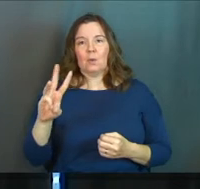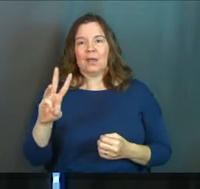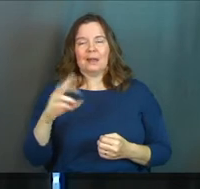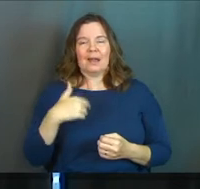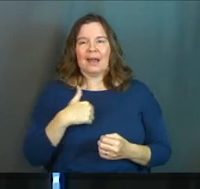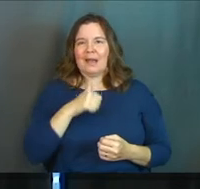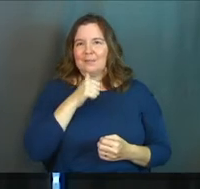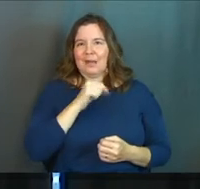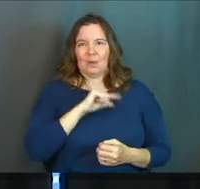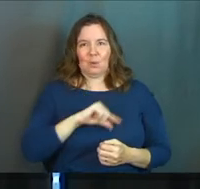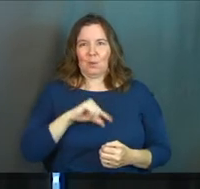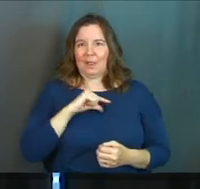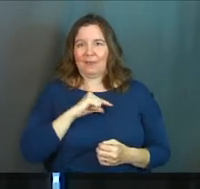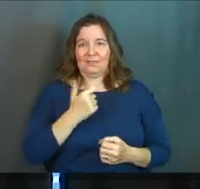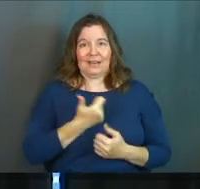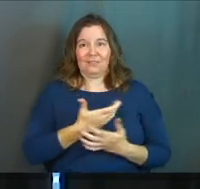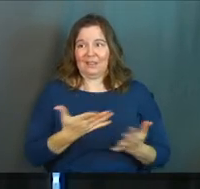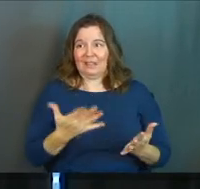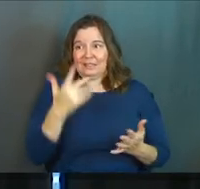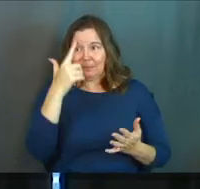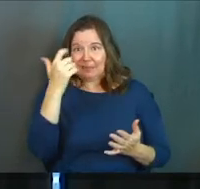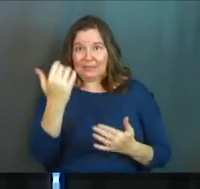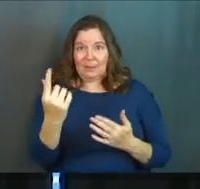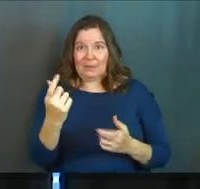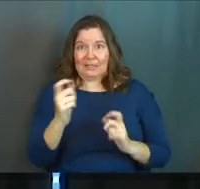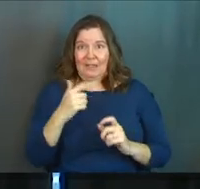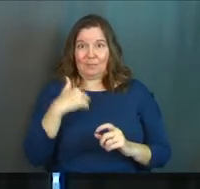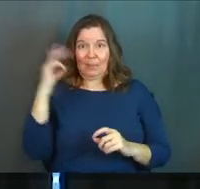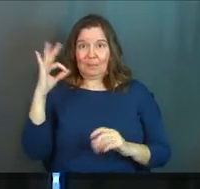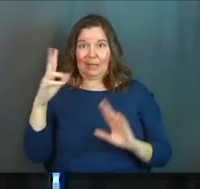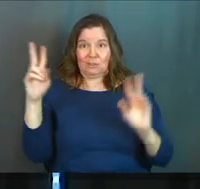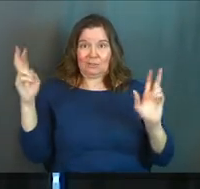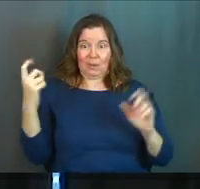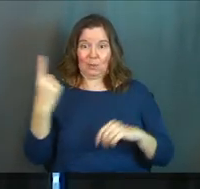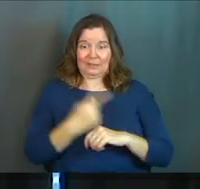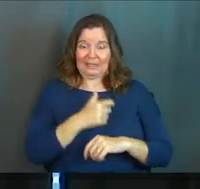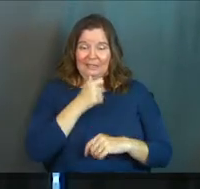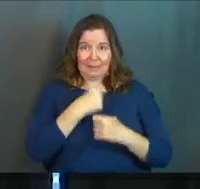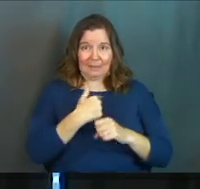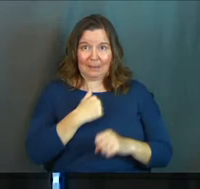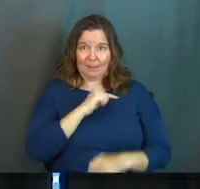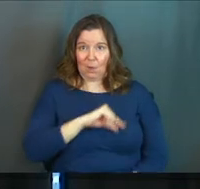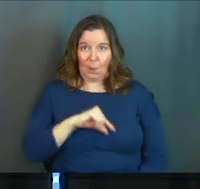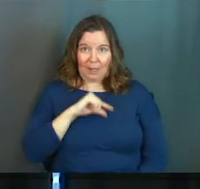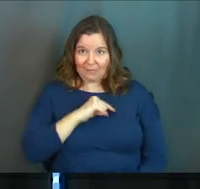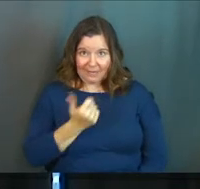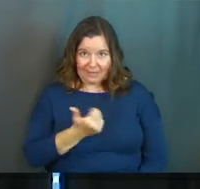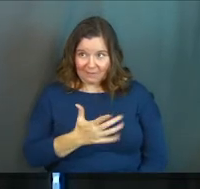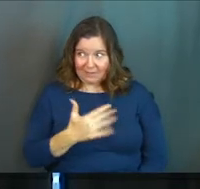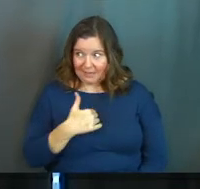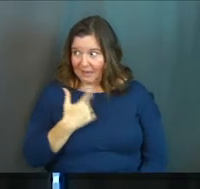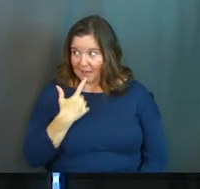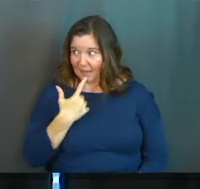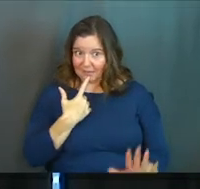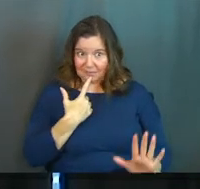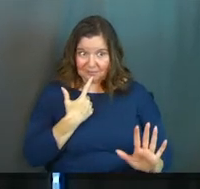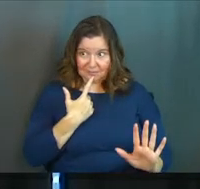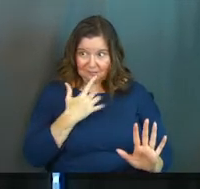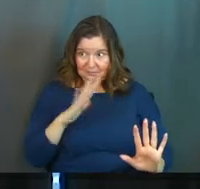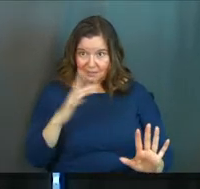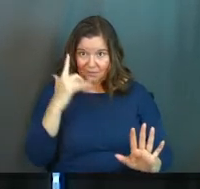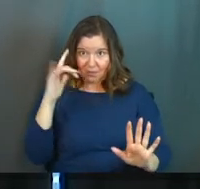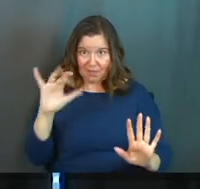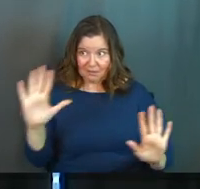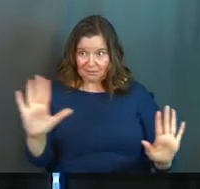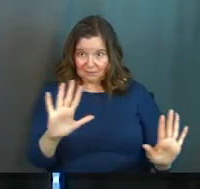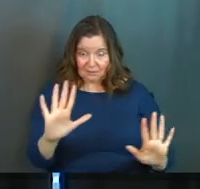way, I'm not qualified in everything. Just because someone gave me a pastor title one day did not make me qualified in everything. Can I get a better amen